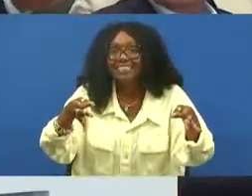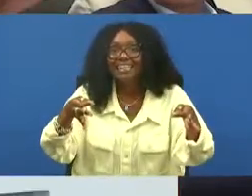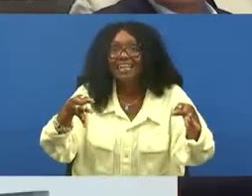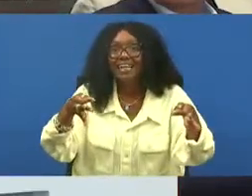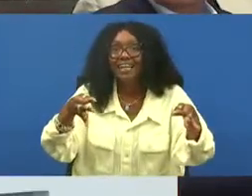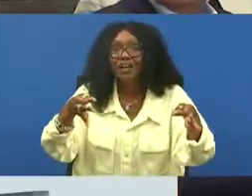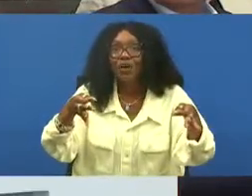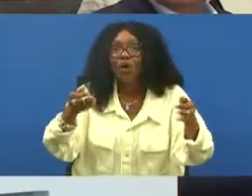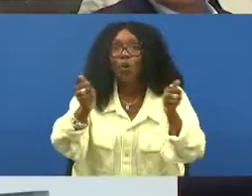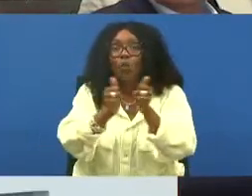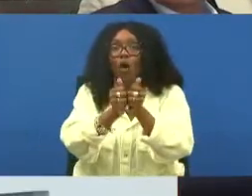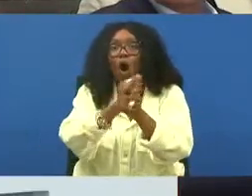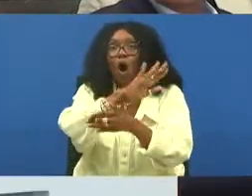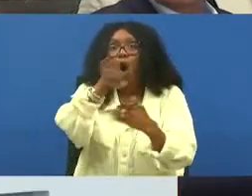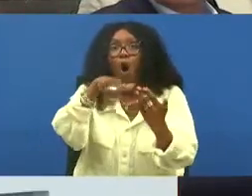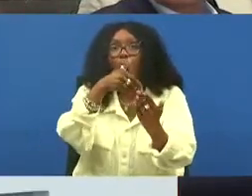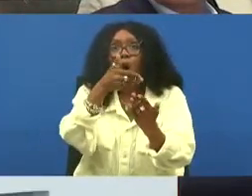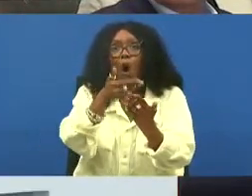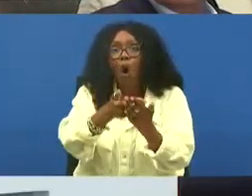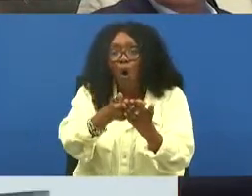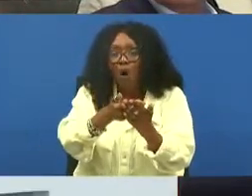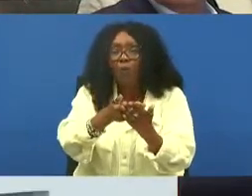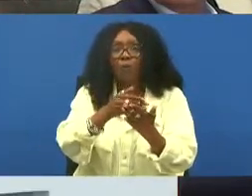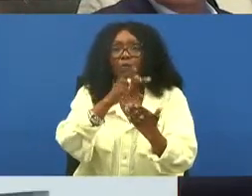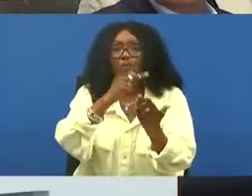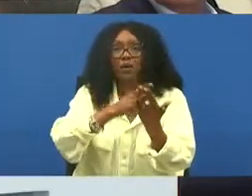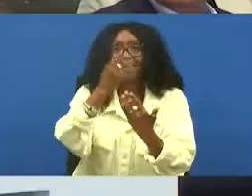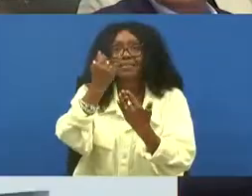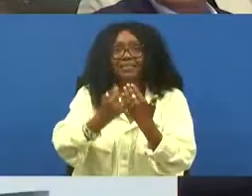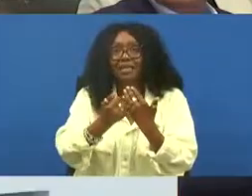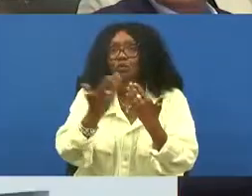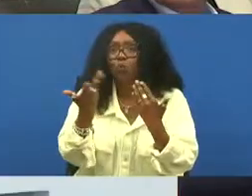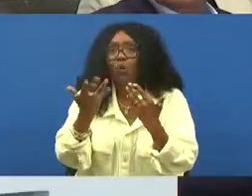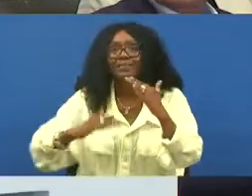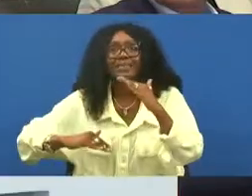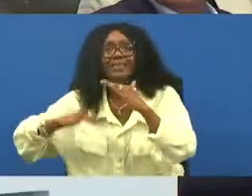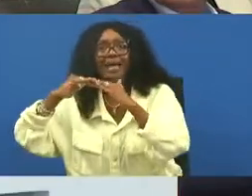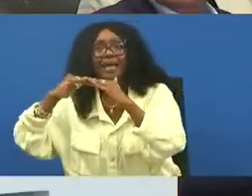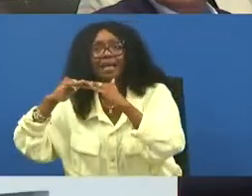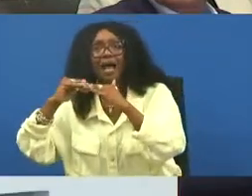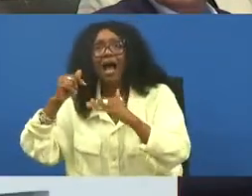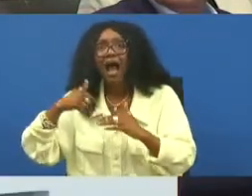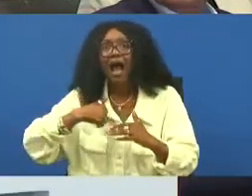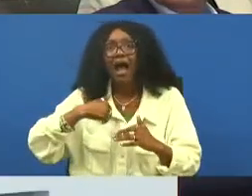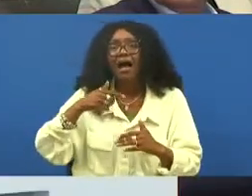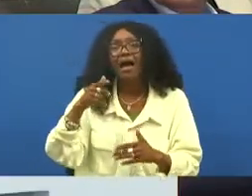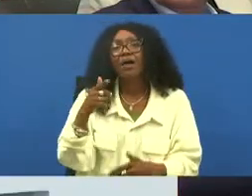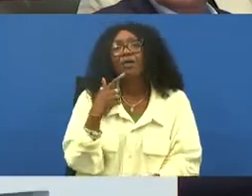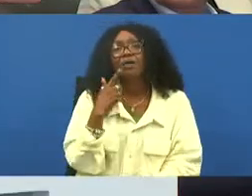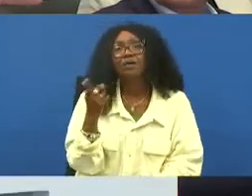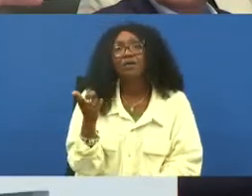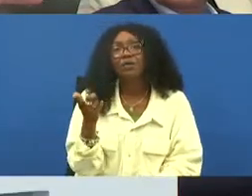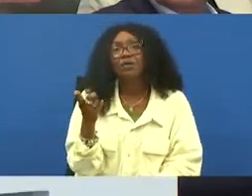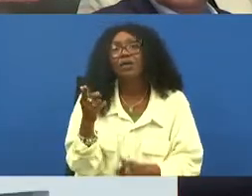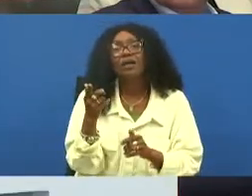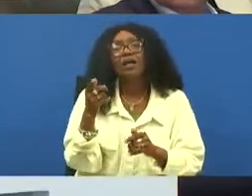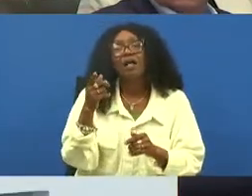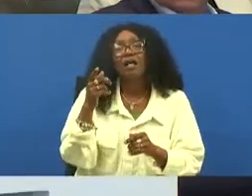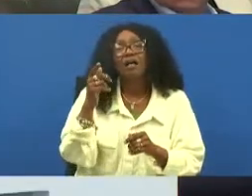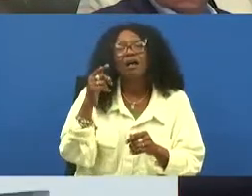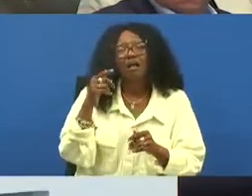with all of these projects? What is the CapEx on them? And I know you've got bits and pieces, but I'm going to tell you, as leaders in the